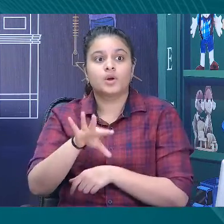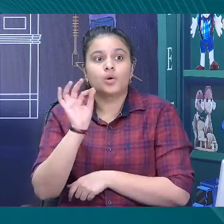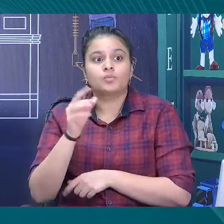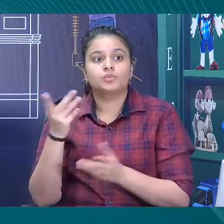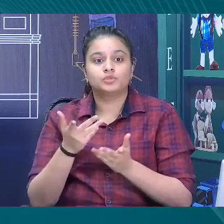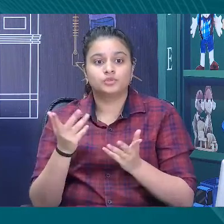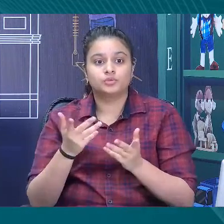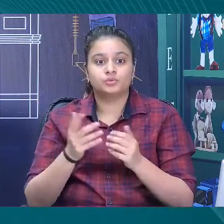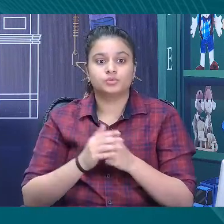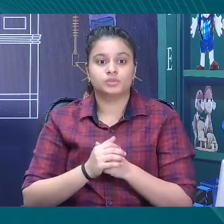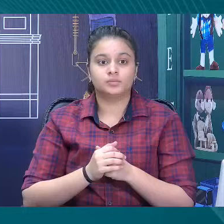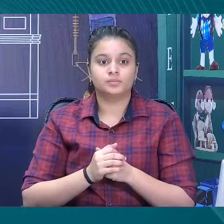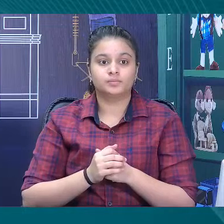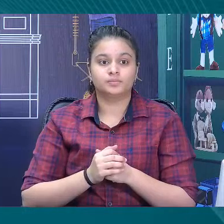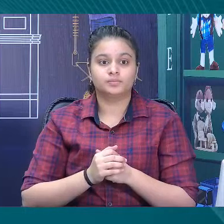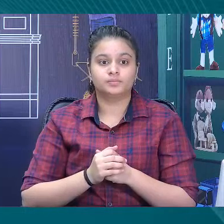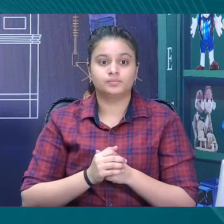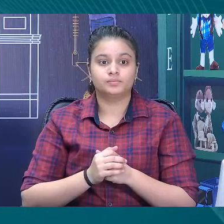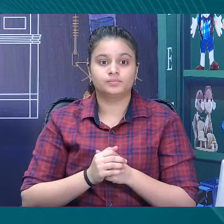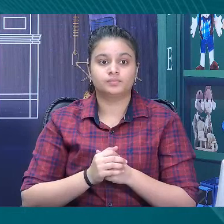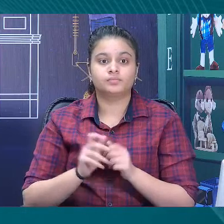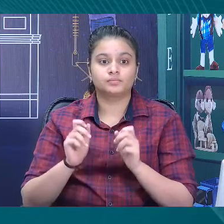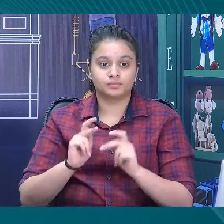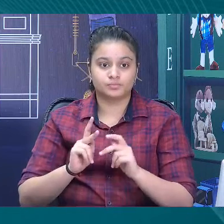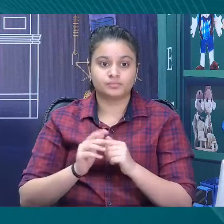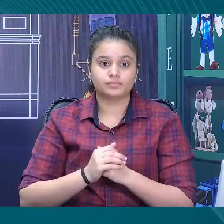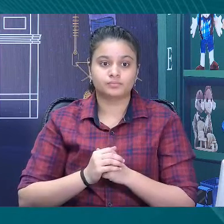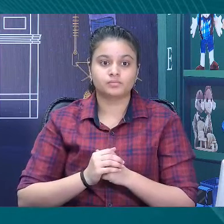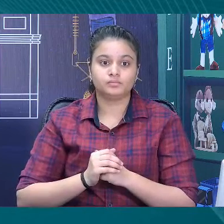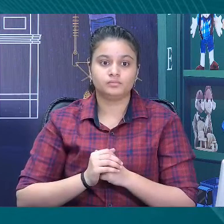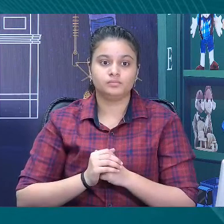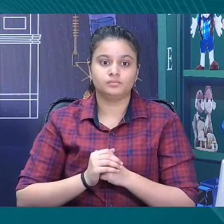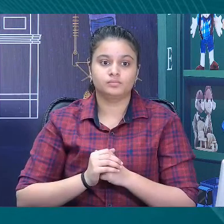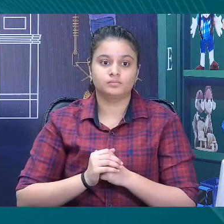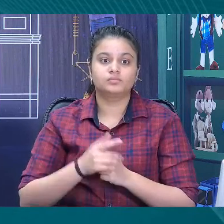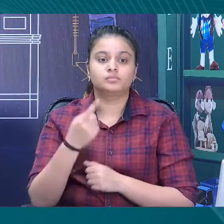in everything. Okay?